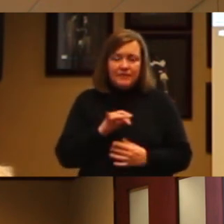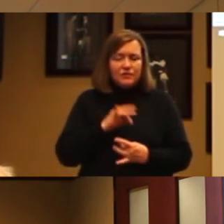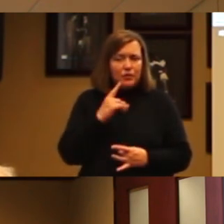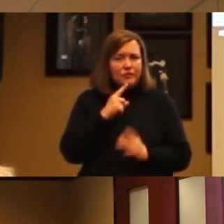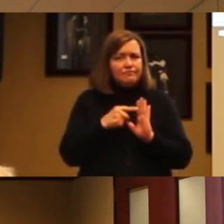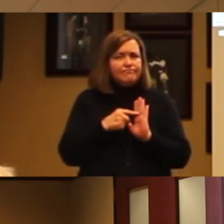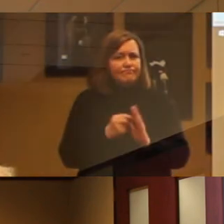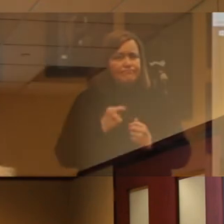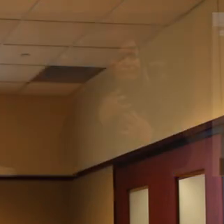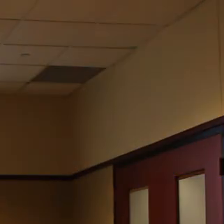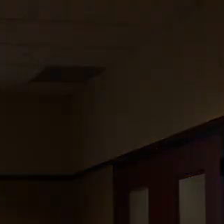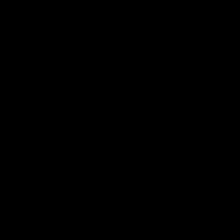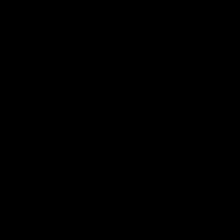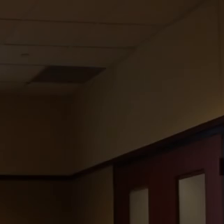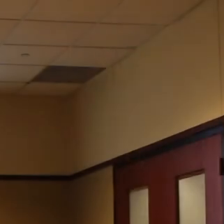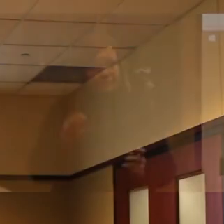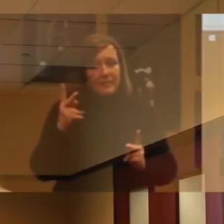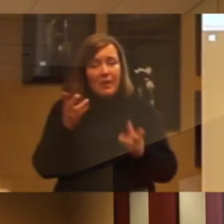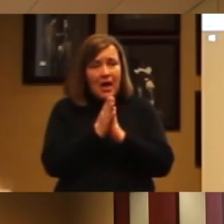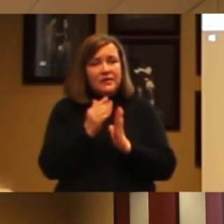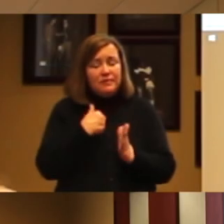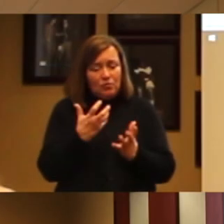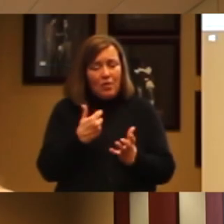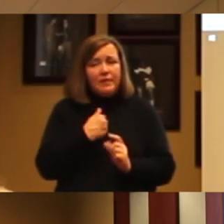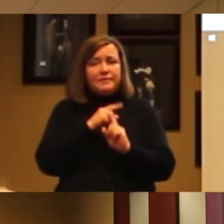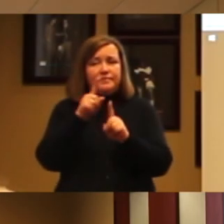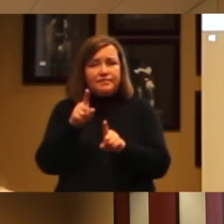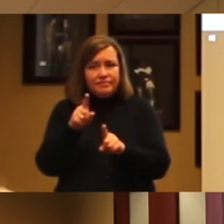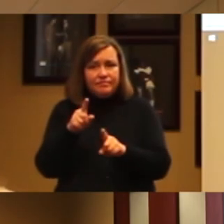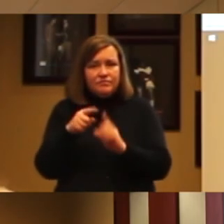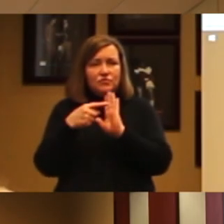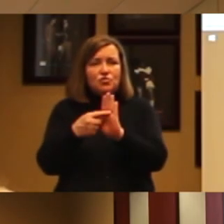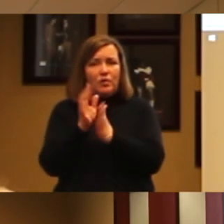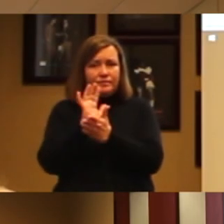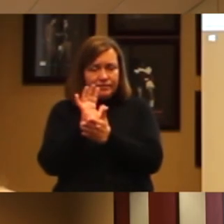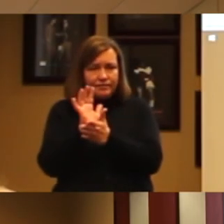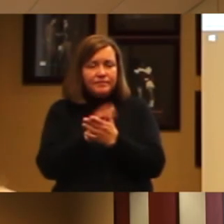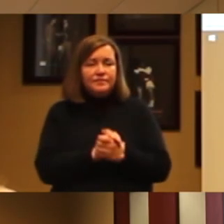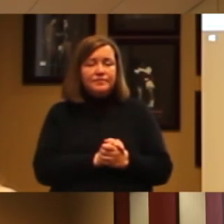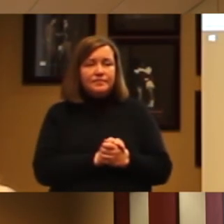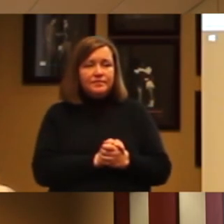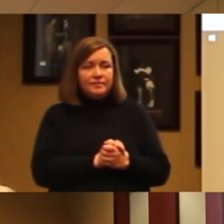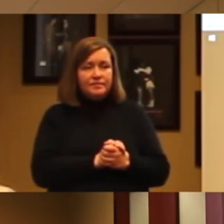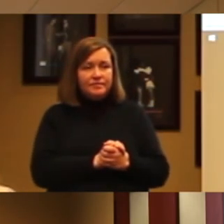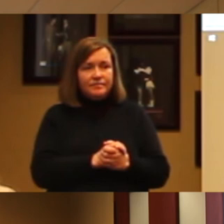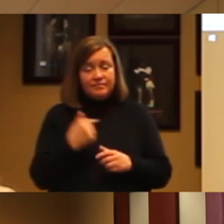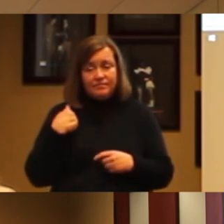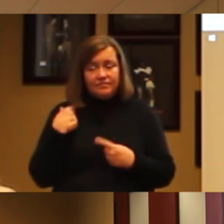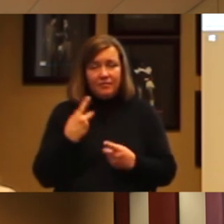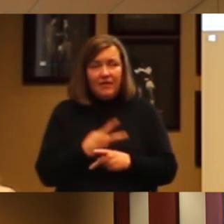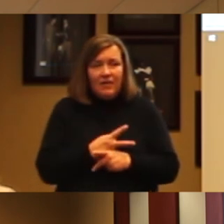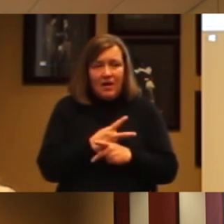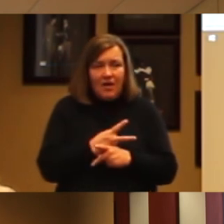actually, many people want me to do documentaries, and I have been very careful